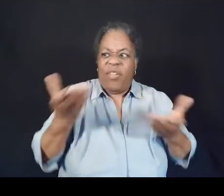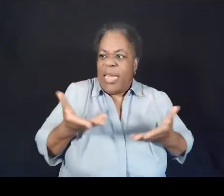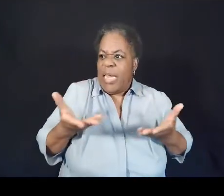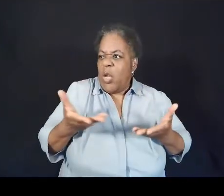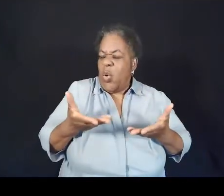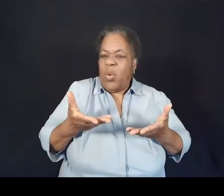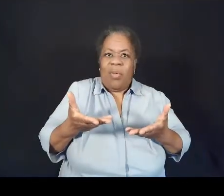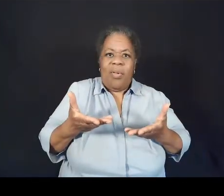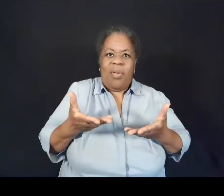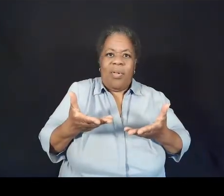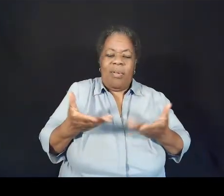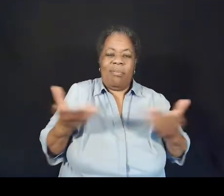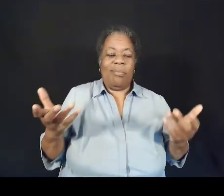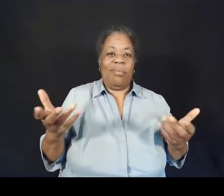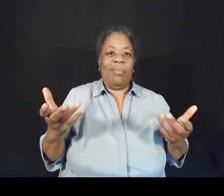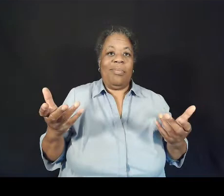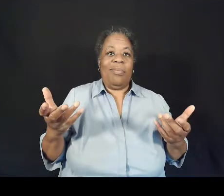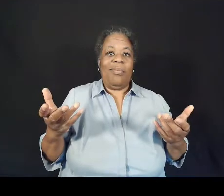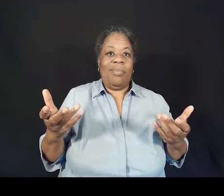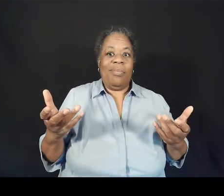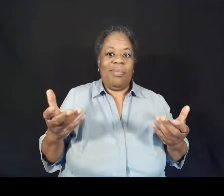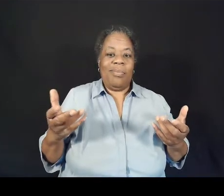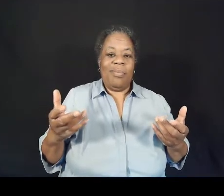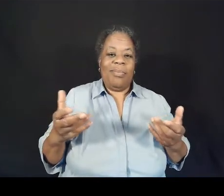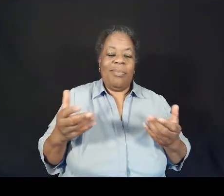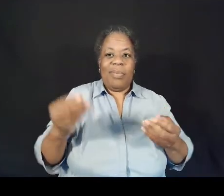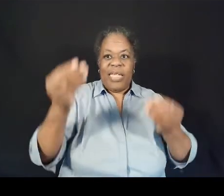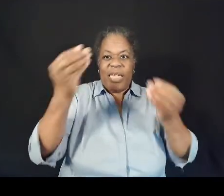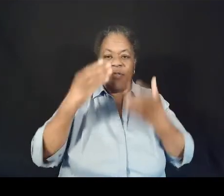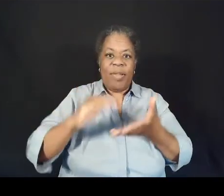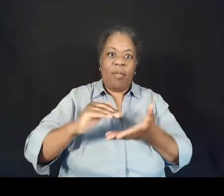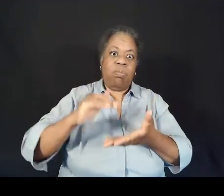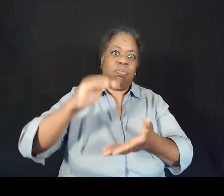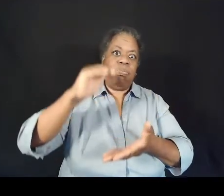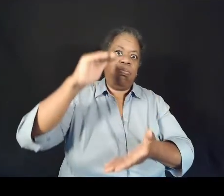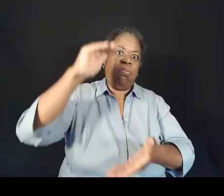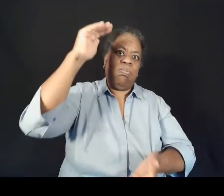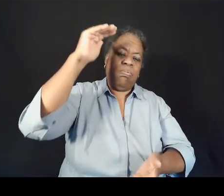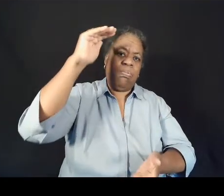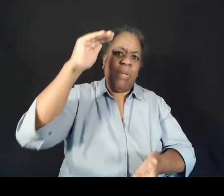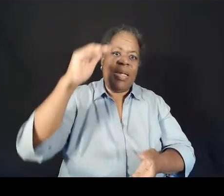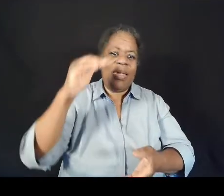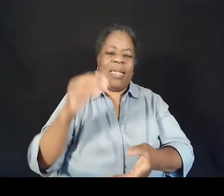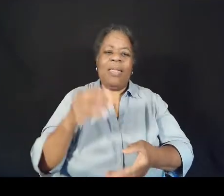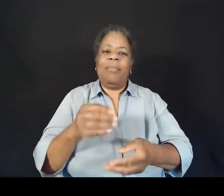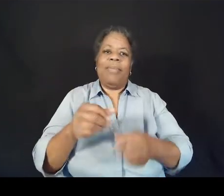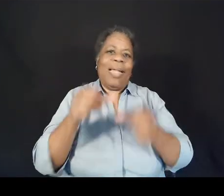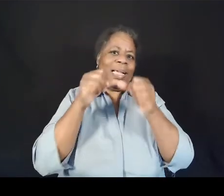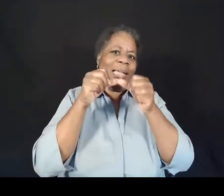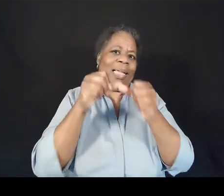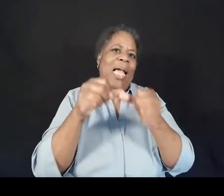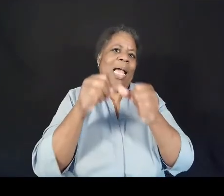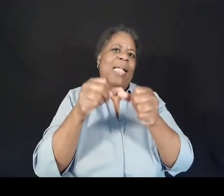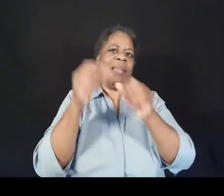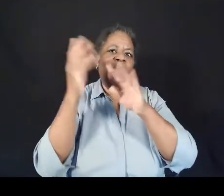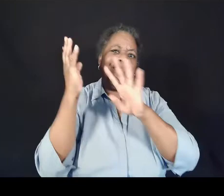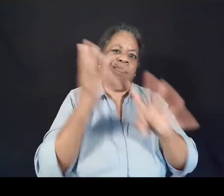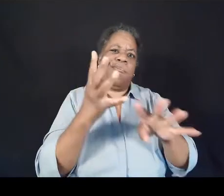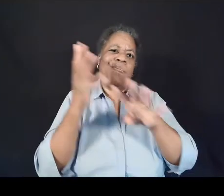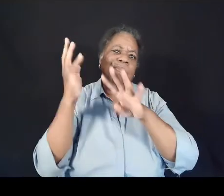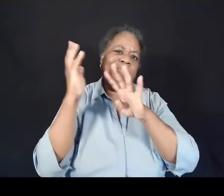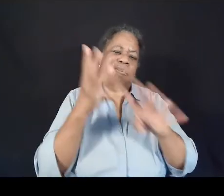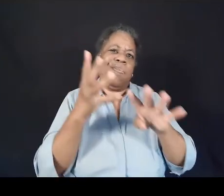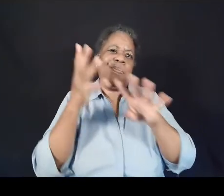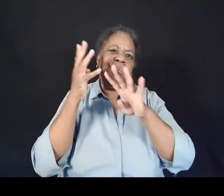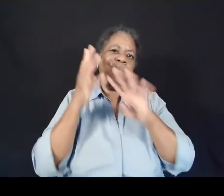It's not just the amount of information that's a problem. It's the constant flow of it from our phones and computers, posts